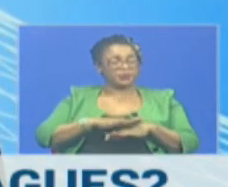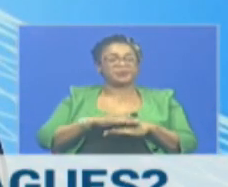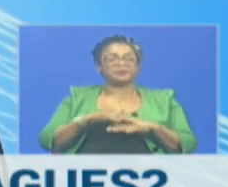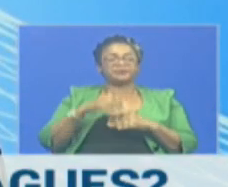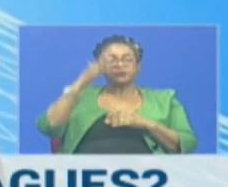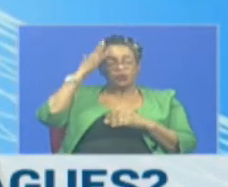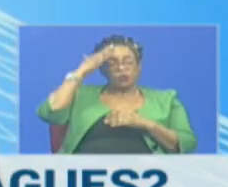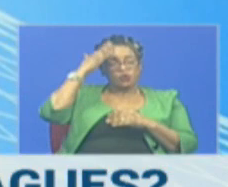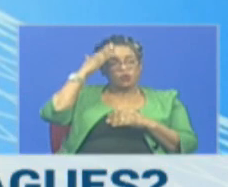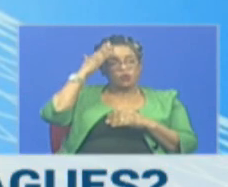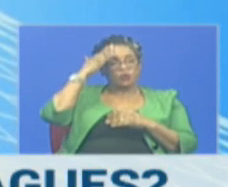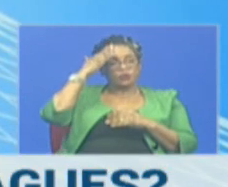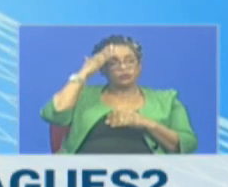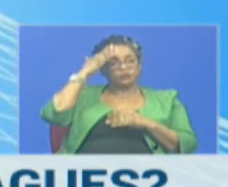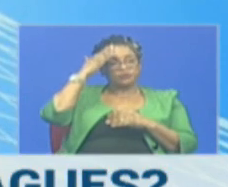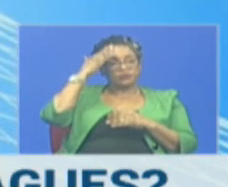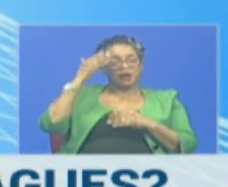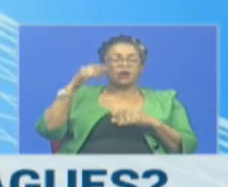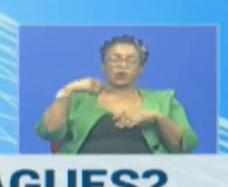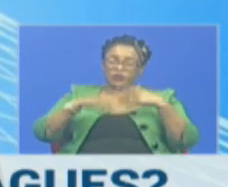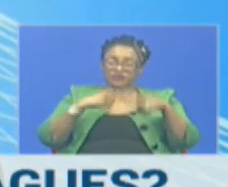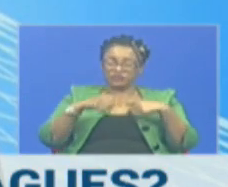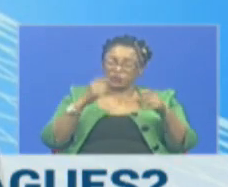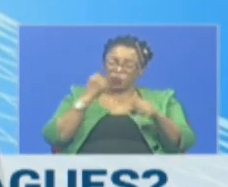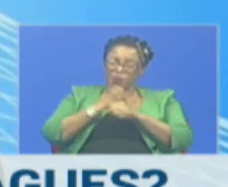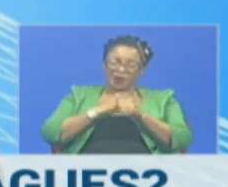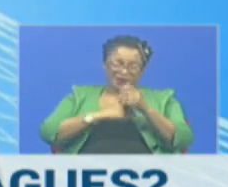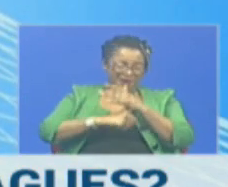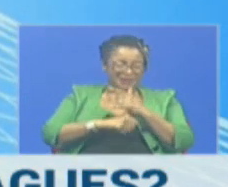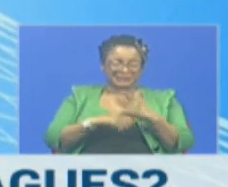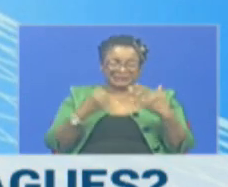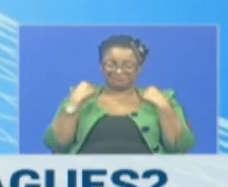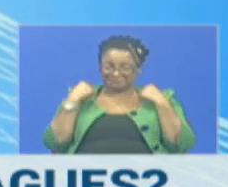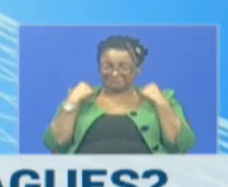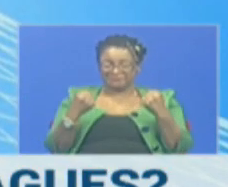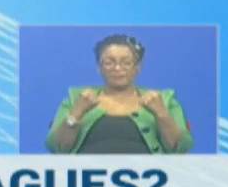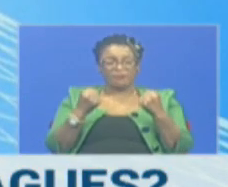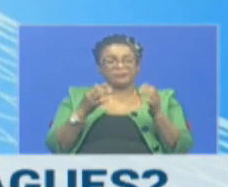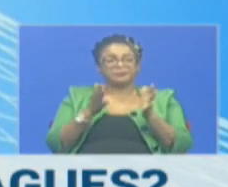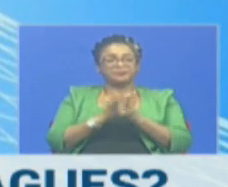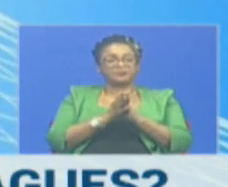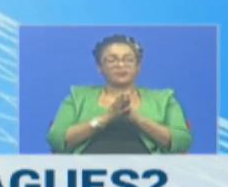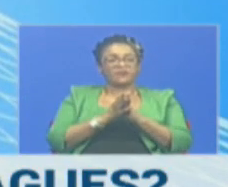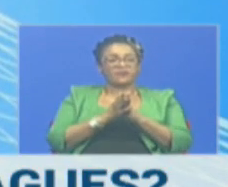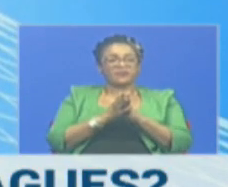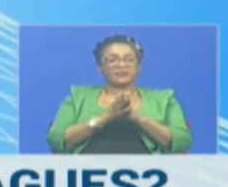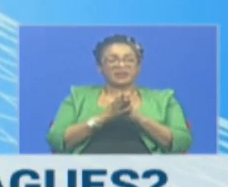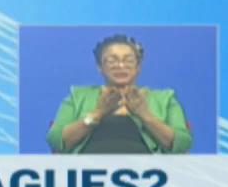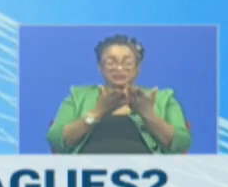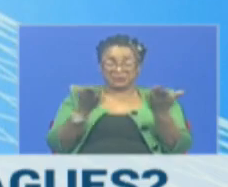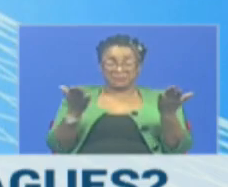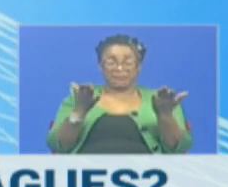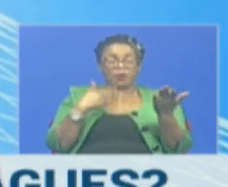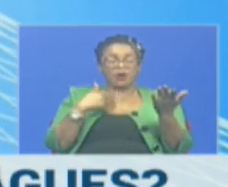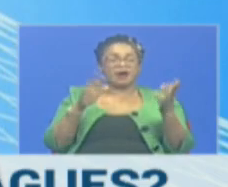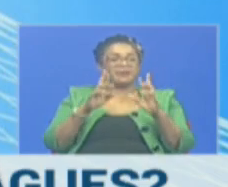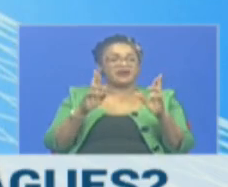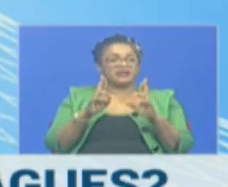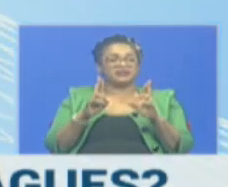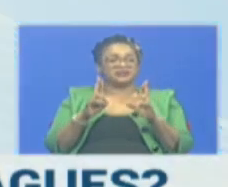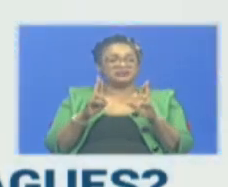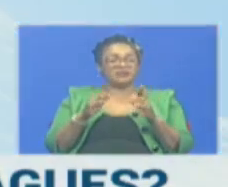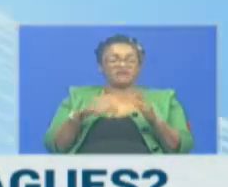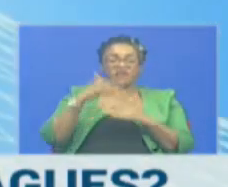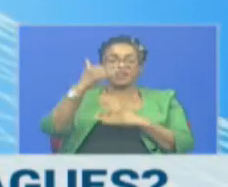I need more fitness and more with the ball. So I just want to be ready for the next